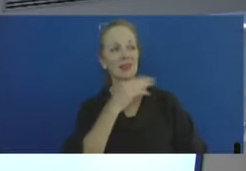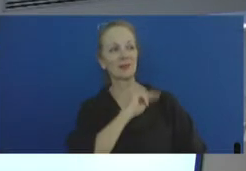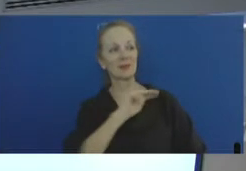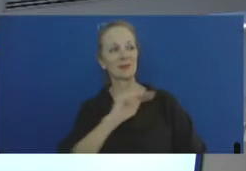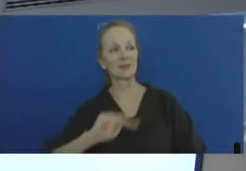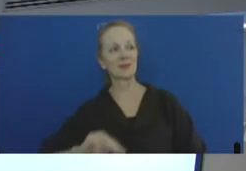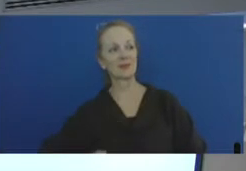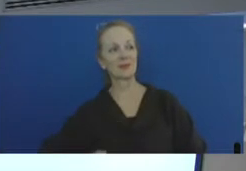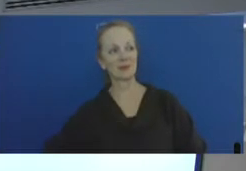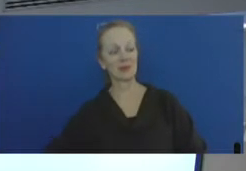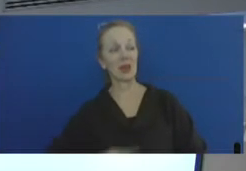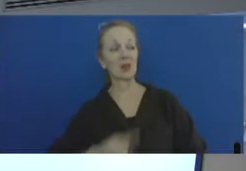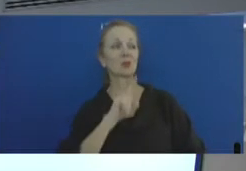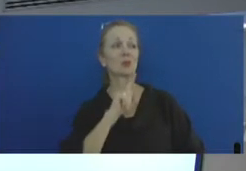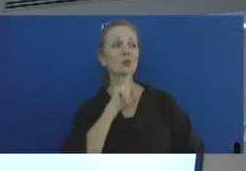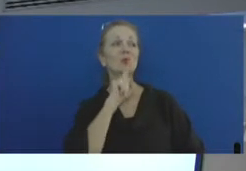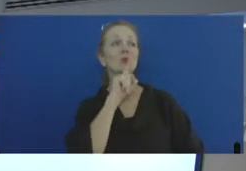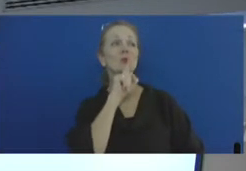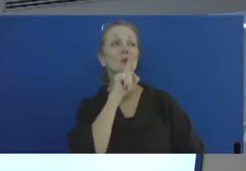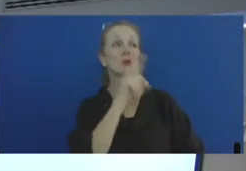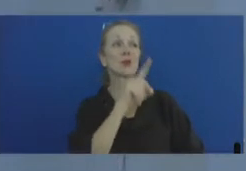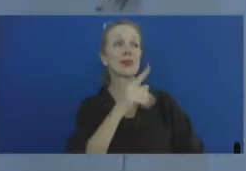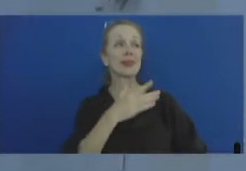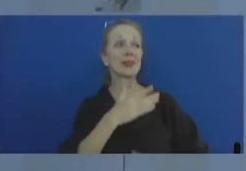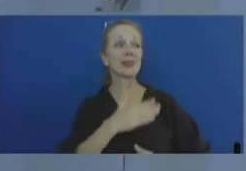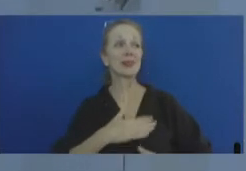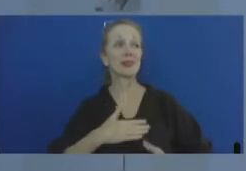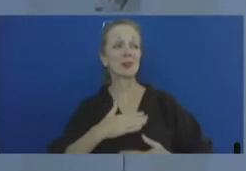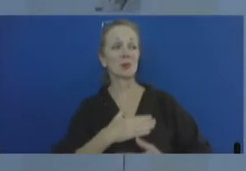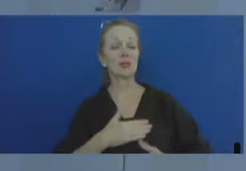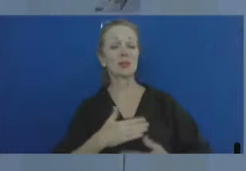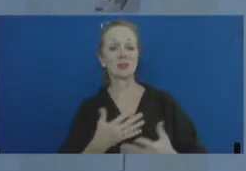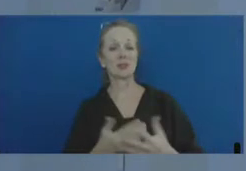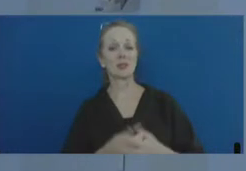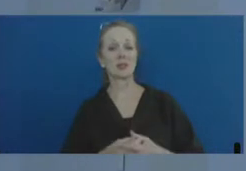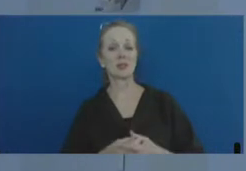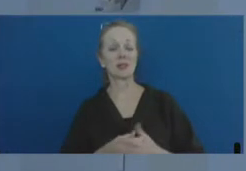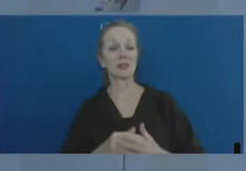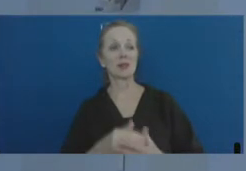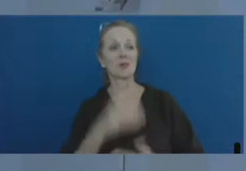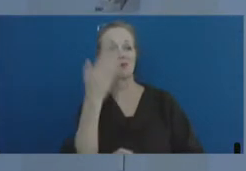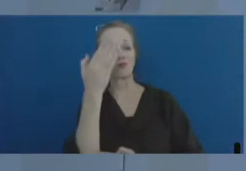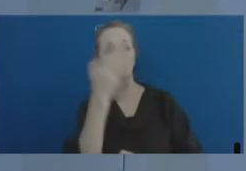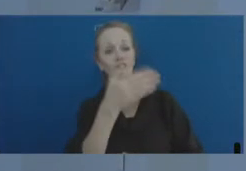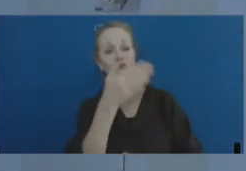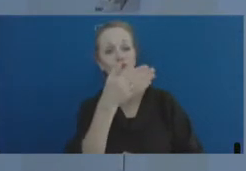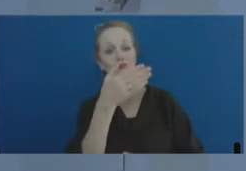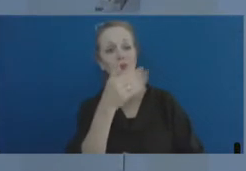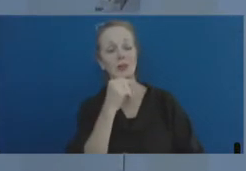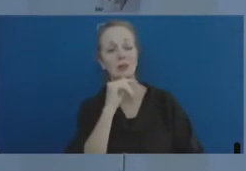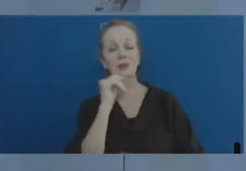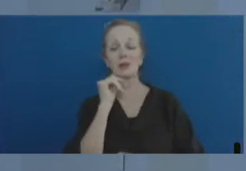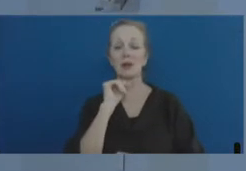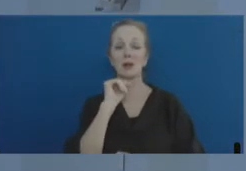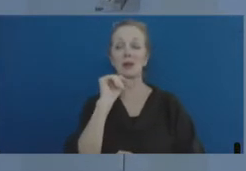I really appreciate the presentation. I think that